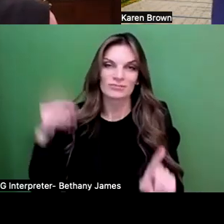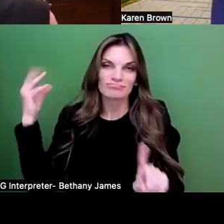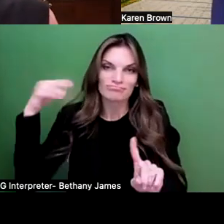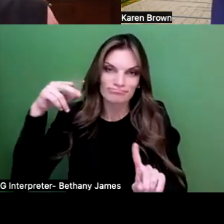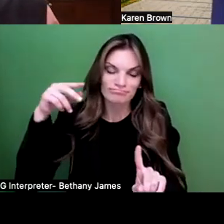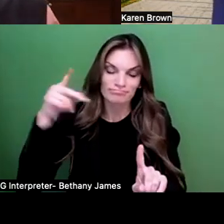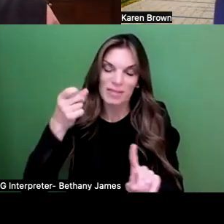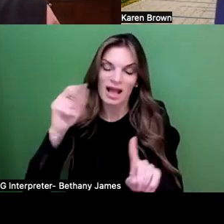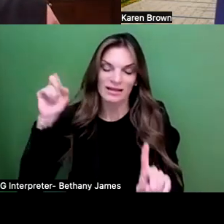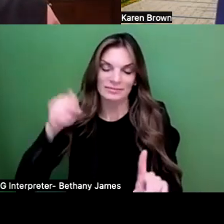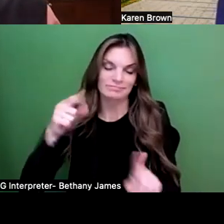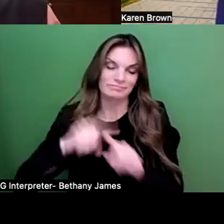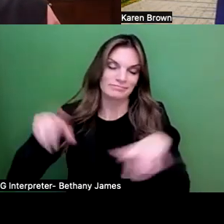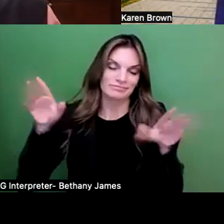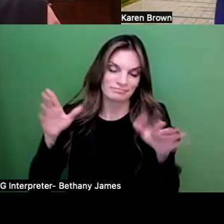increase our